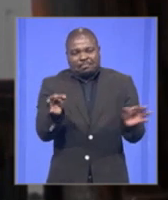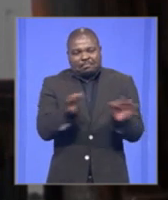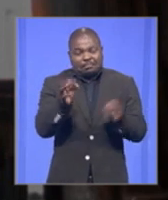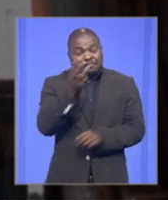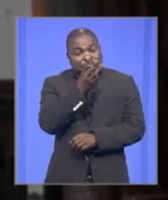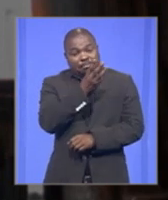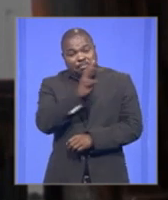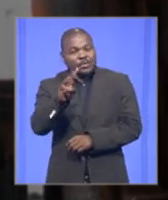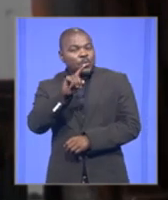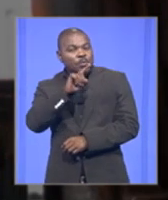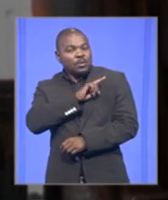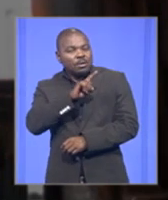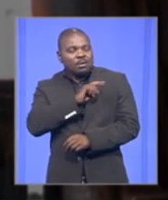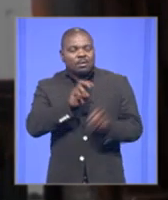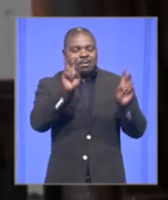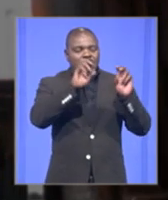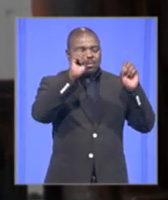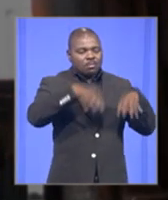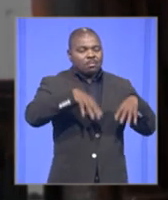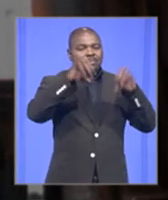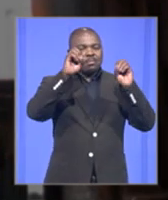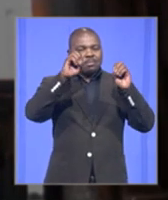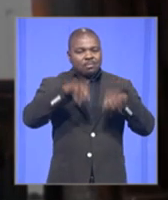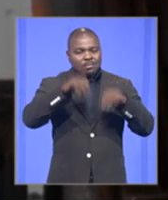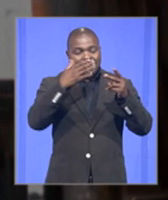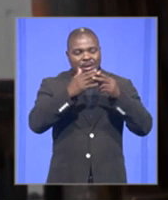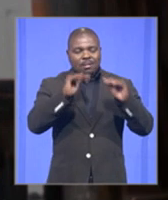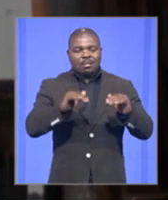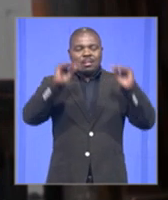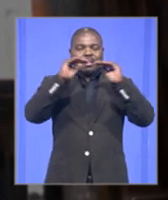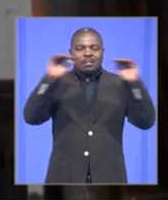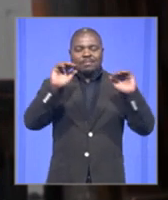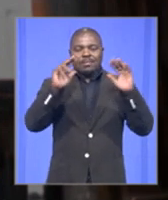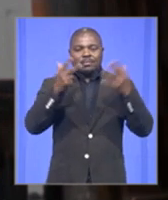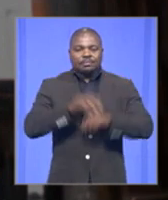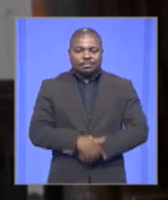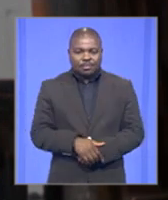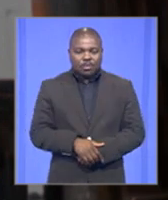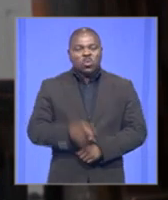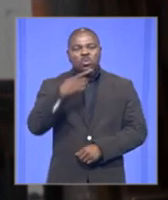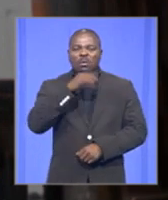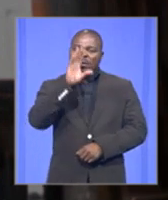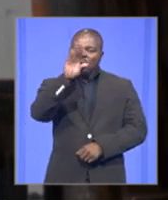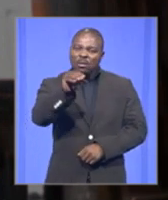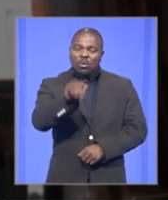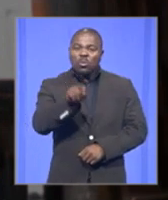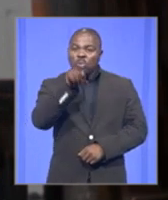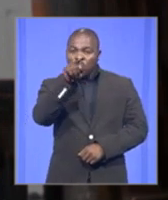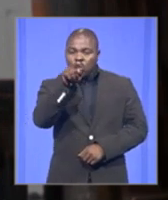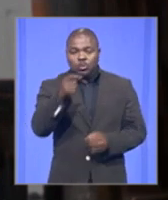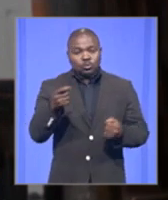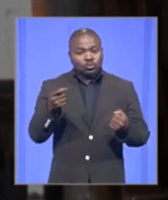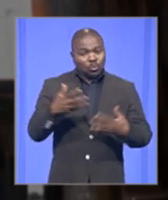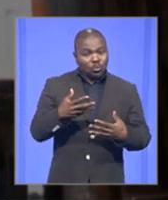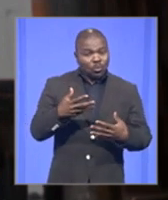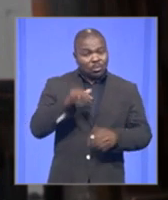nna makgwakgwa ka ntlha ya fa kgaogo ya motlakase e ka nne ya fitlhelela go legato la borobedi. Re go boditse gore a o gakgamadiwa